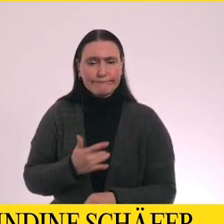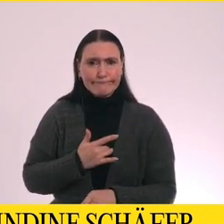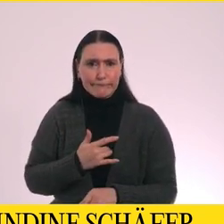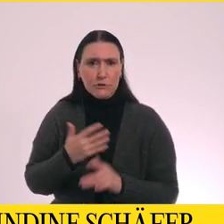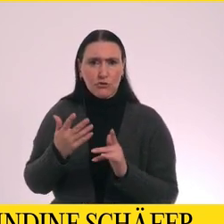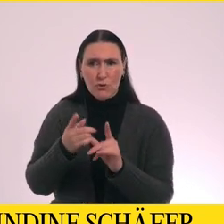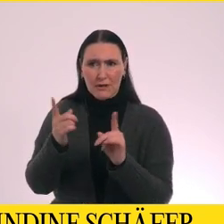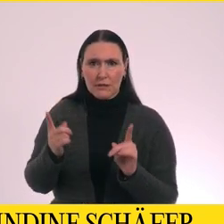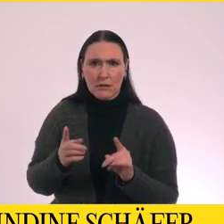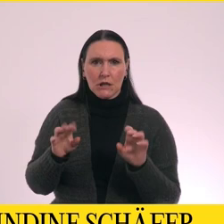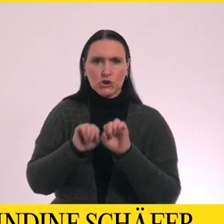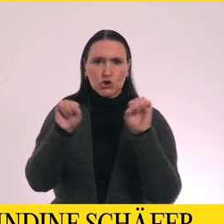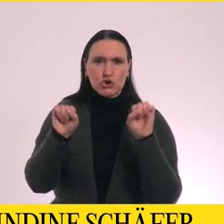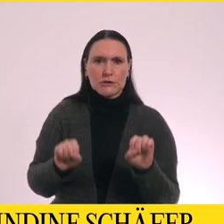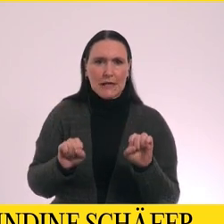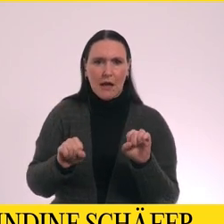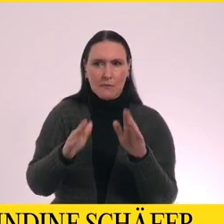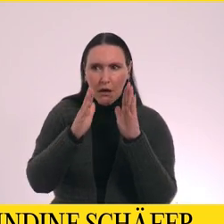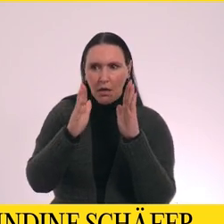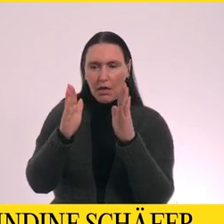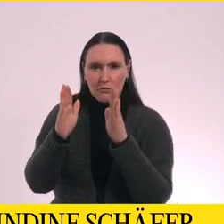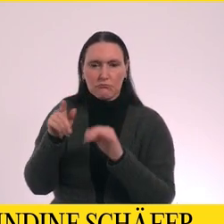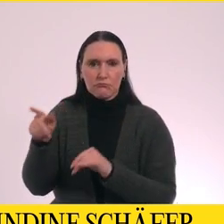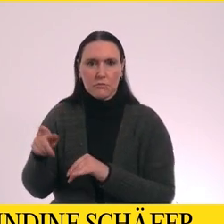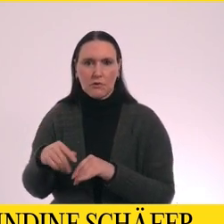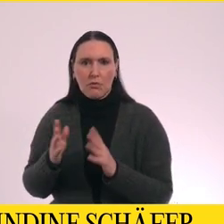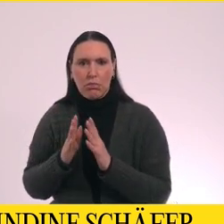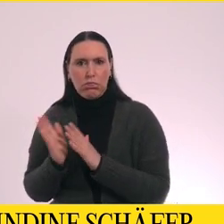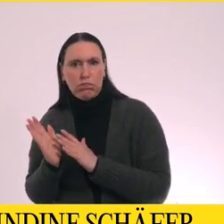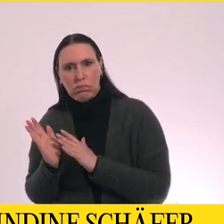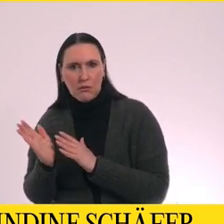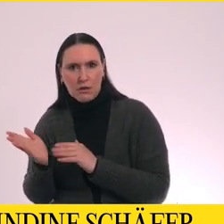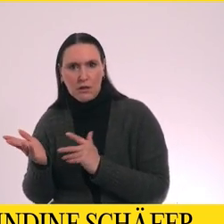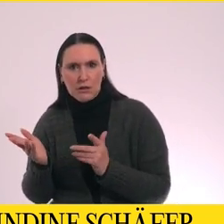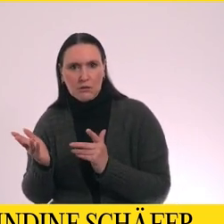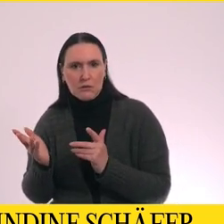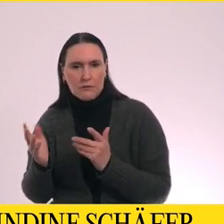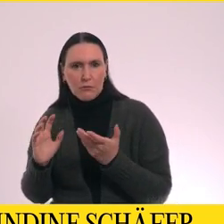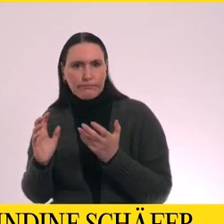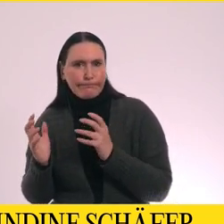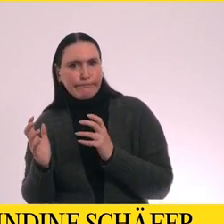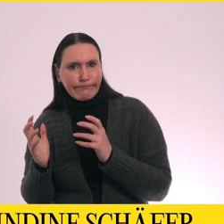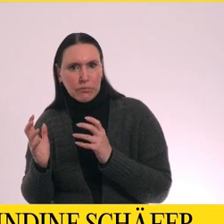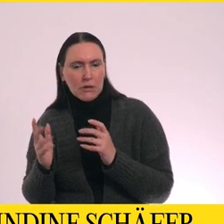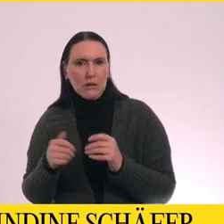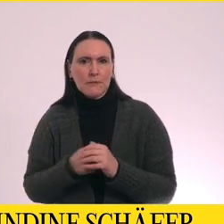systems, which tend to be discretionary, especially as adults.